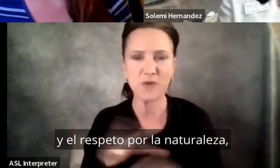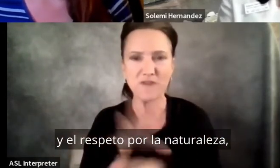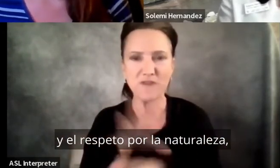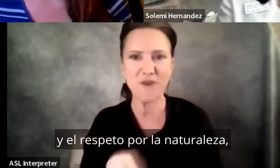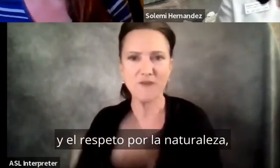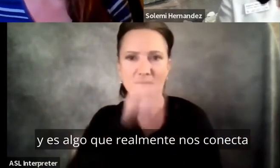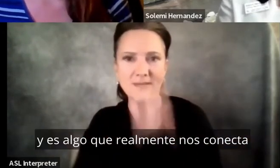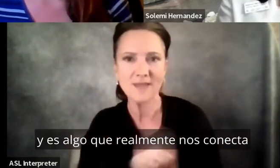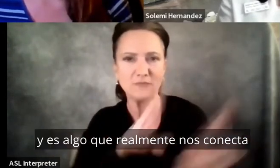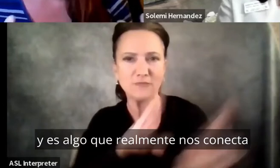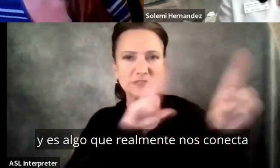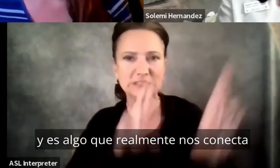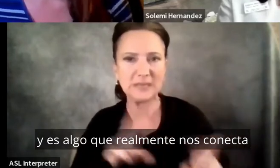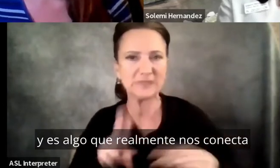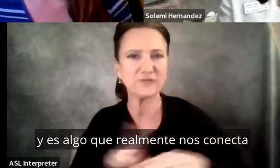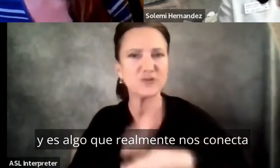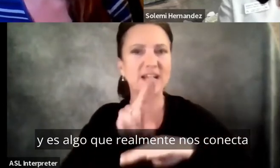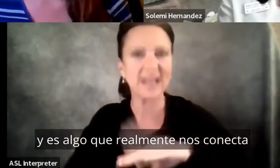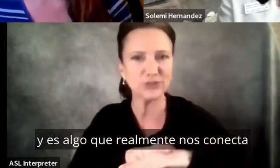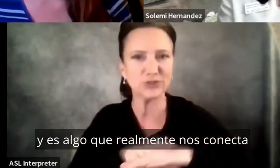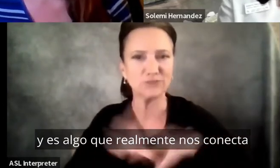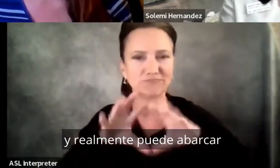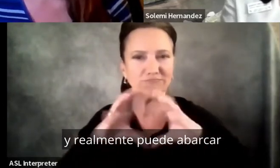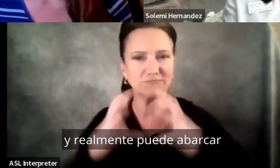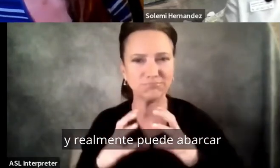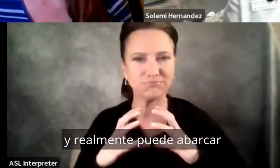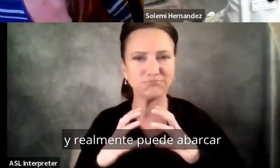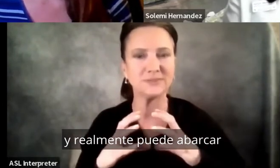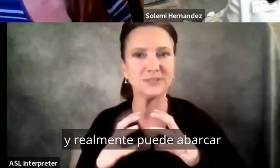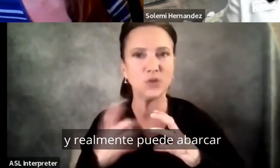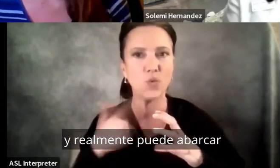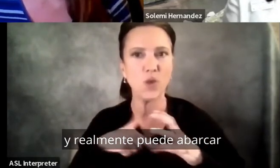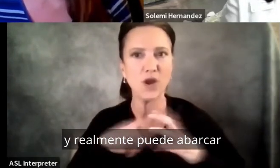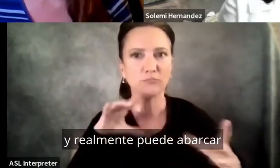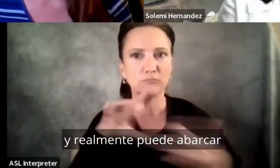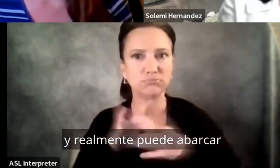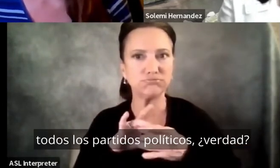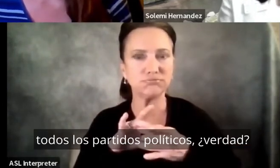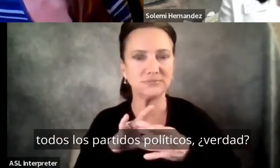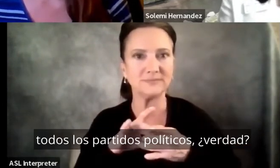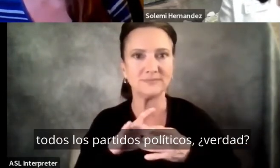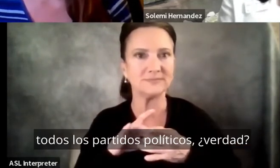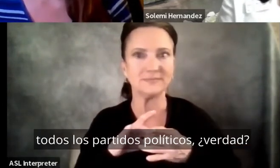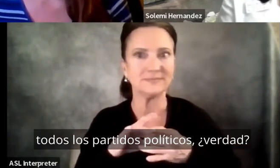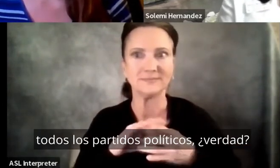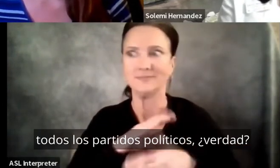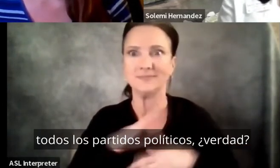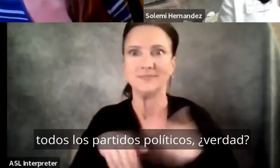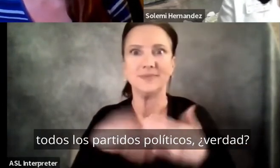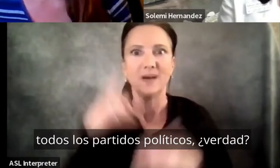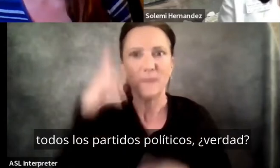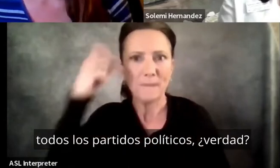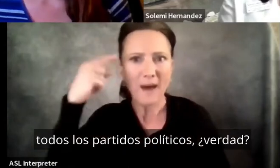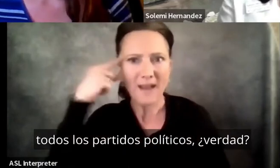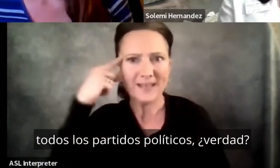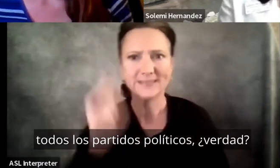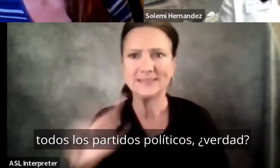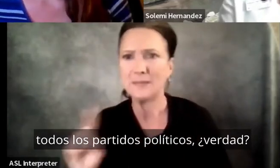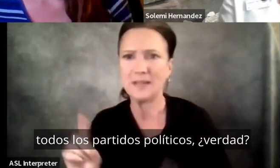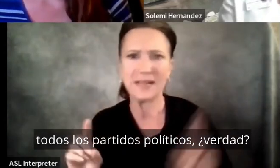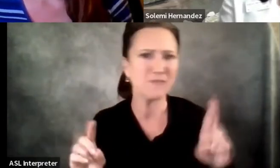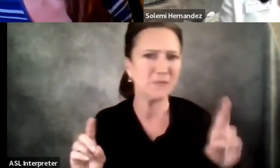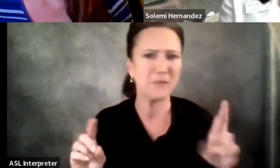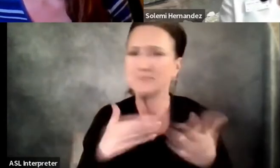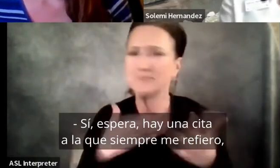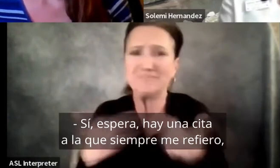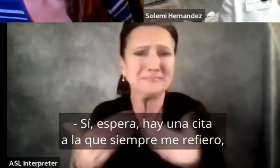for nature. And it's just something that really connects us and can really span all political parties, really.